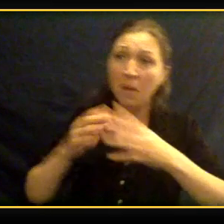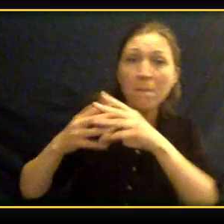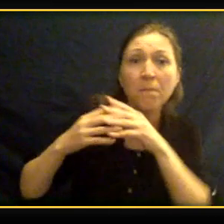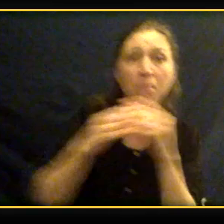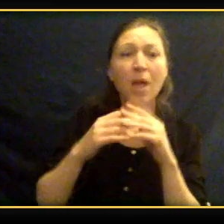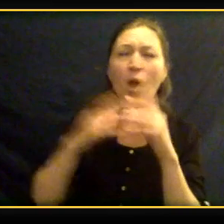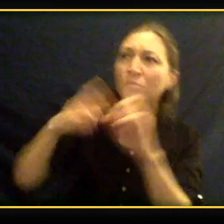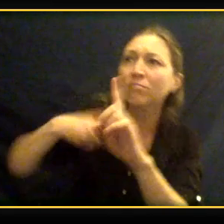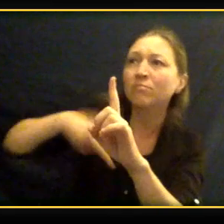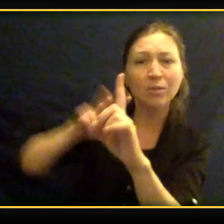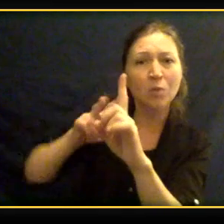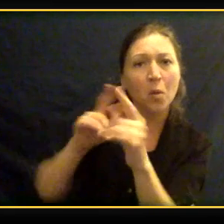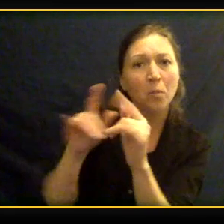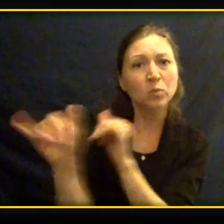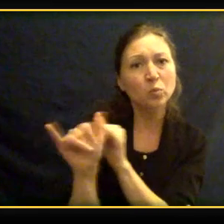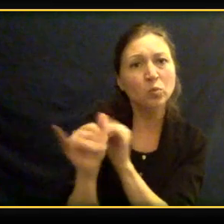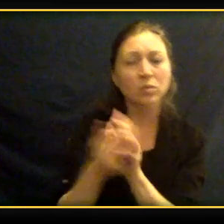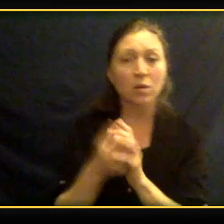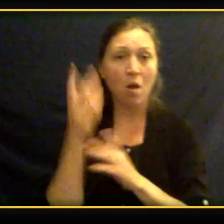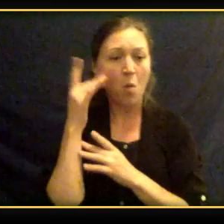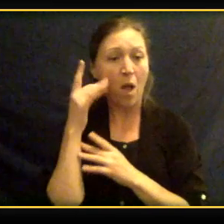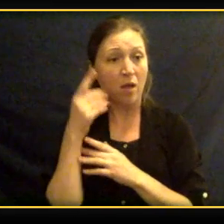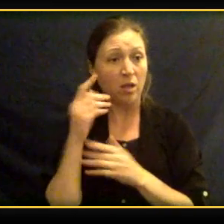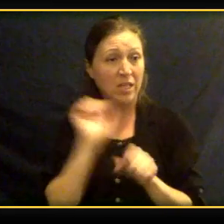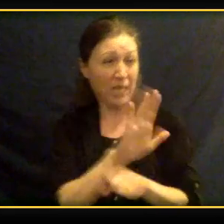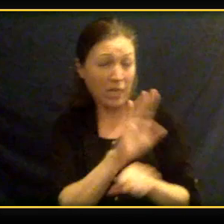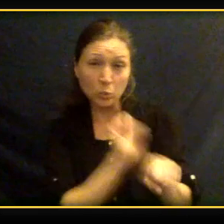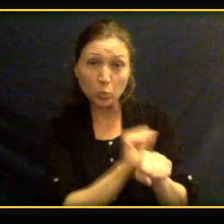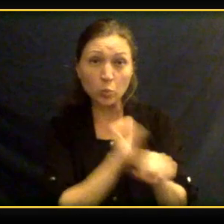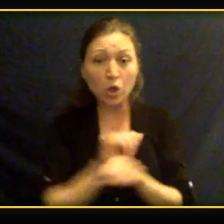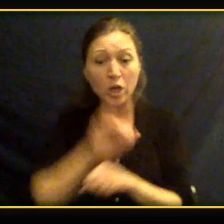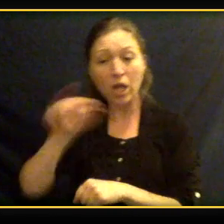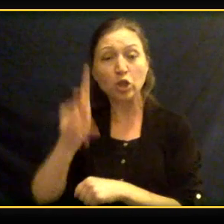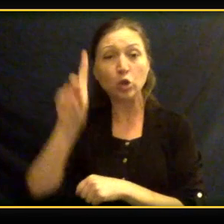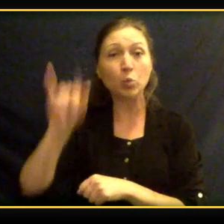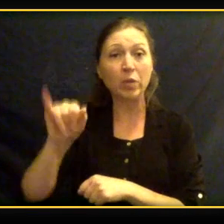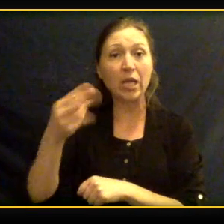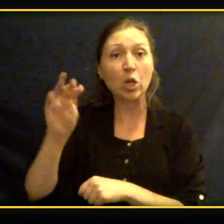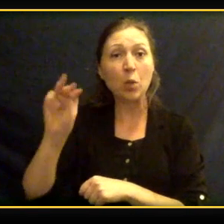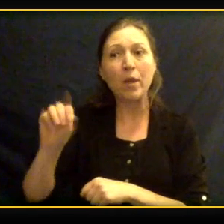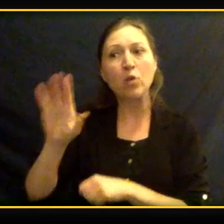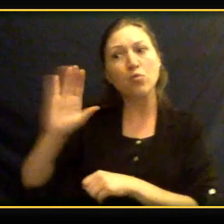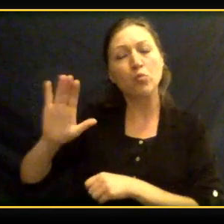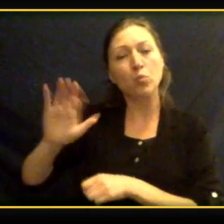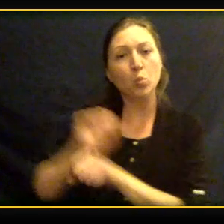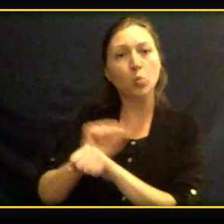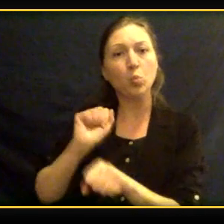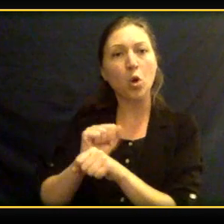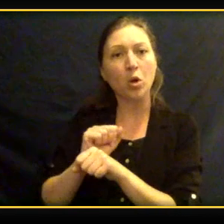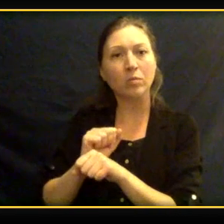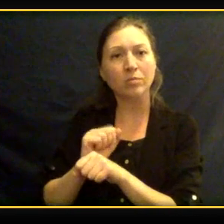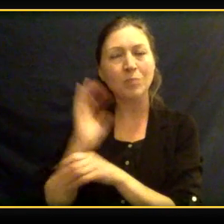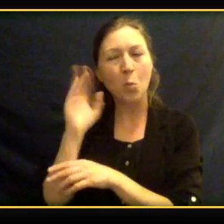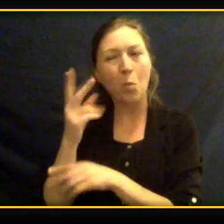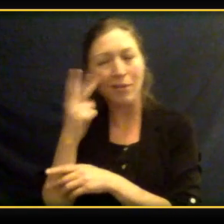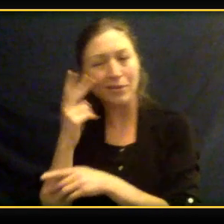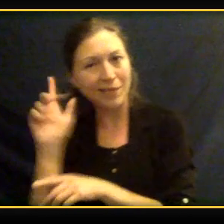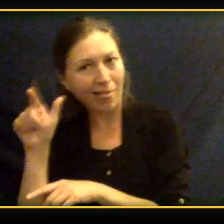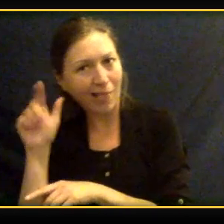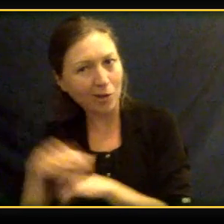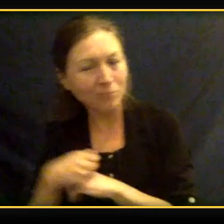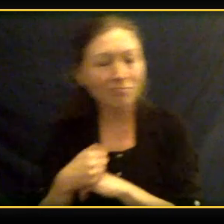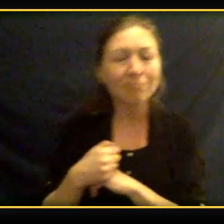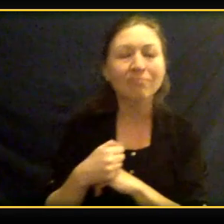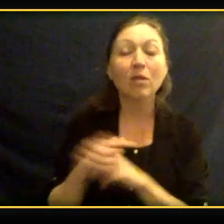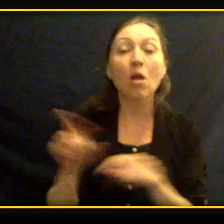like he and Judy Heumann, whom we'll say hello to a bit later on, the work that they have done, the work Colleen Starkloff has done